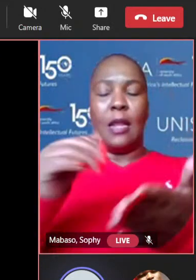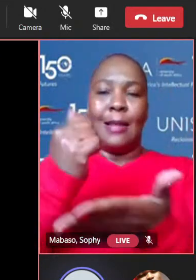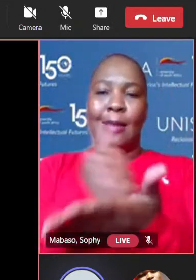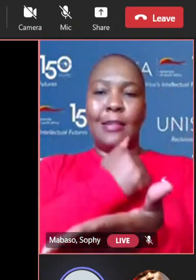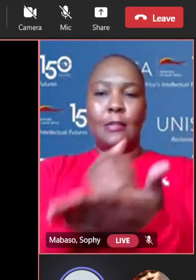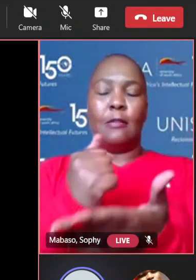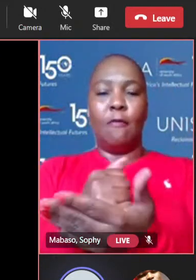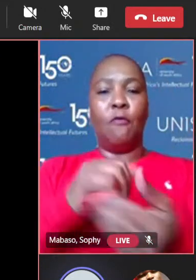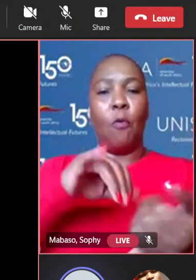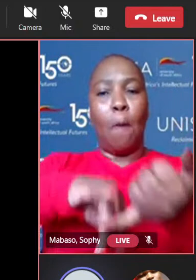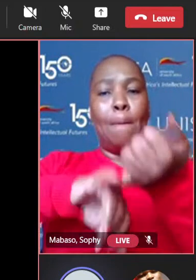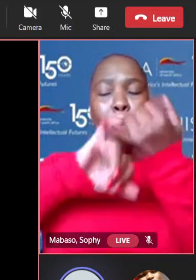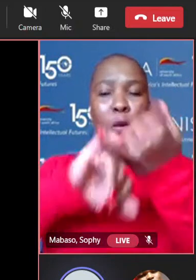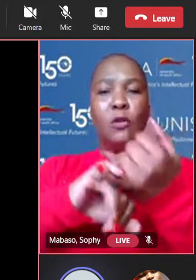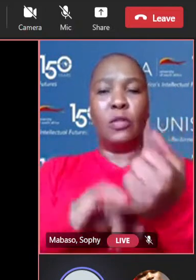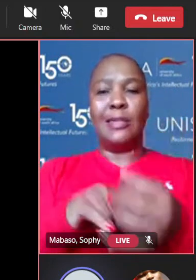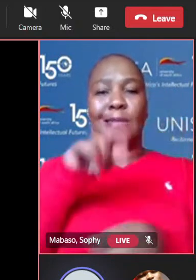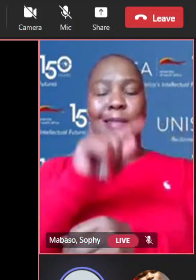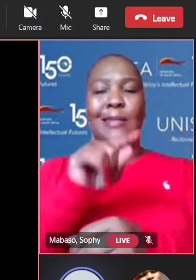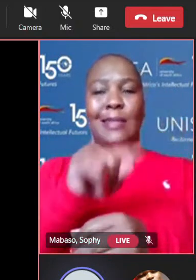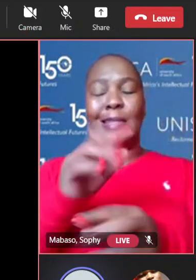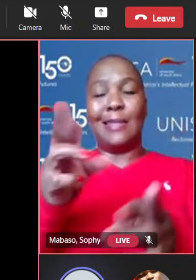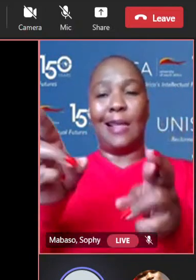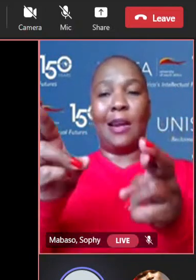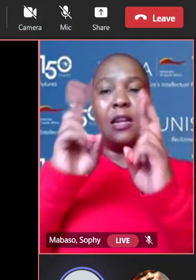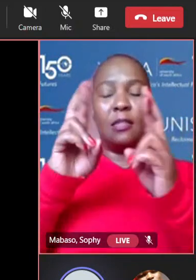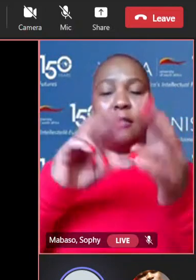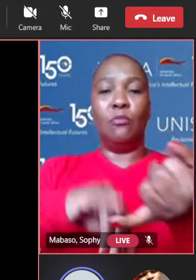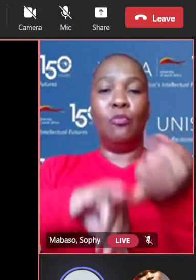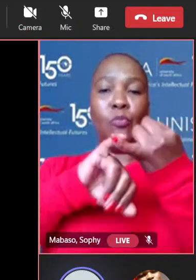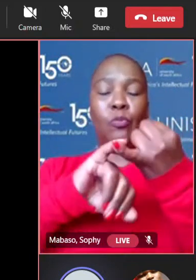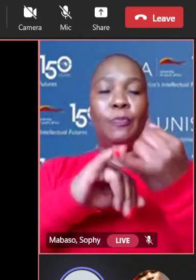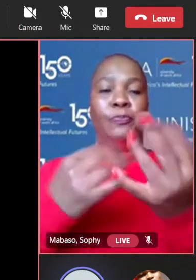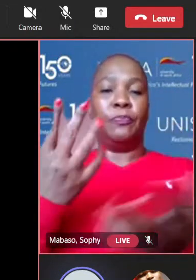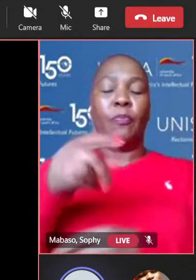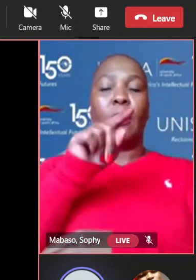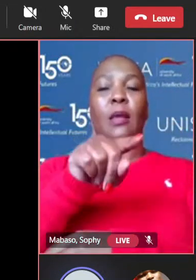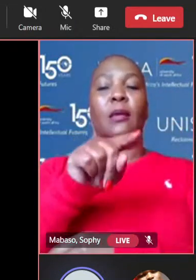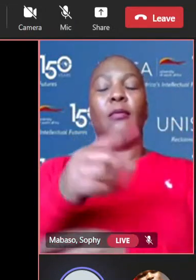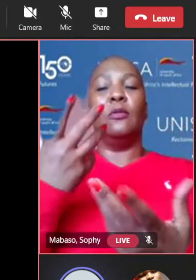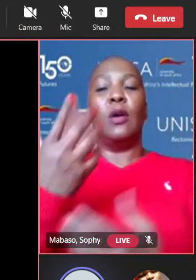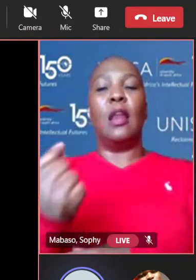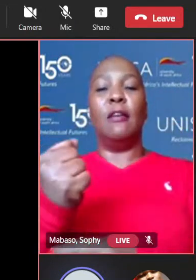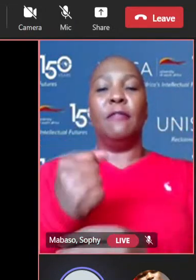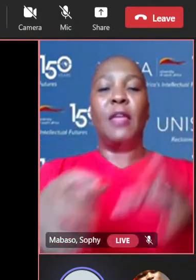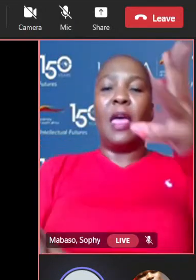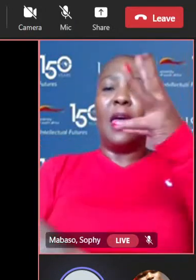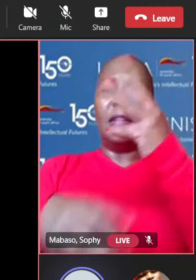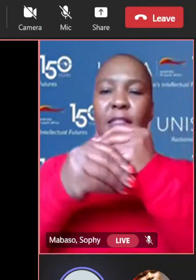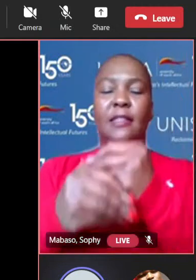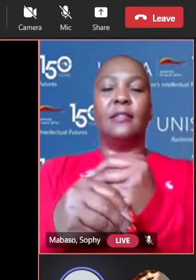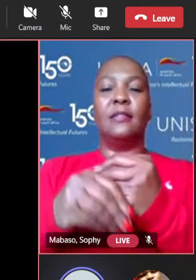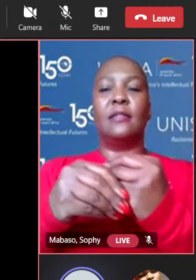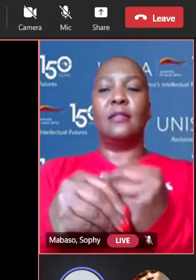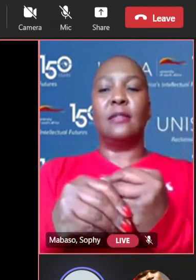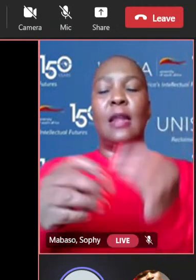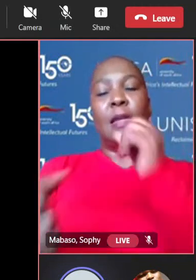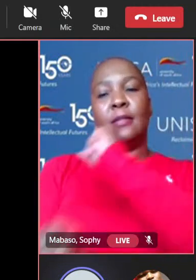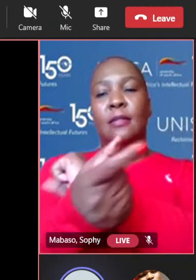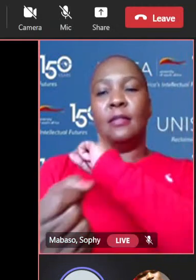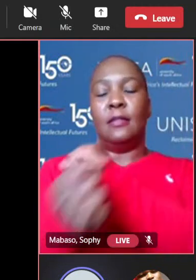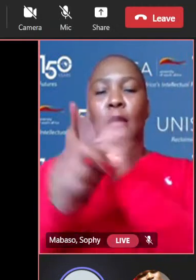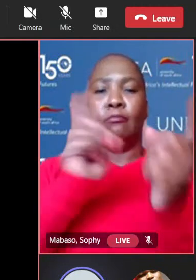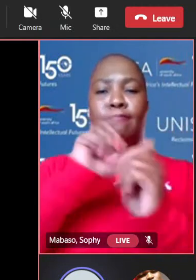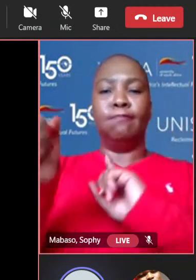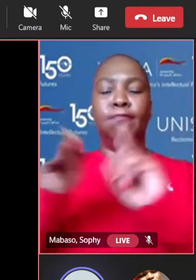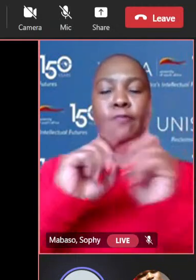modules that are considered as at risk, will also have additional sessions that I am talking about, the